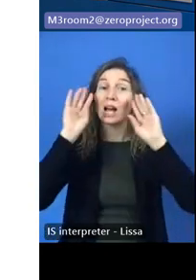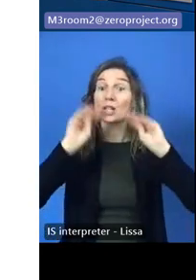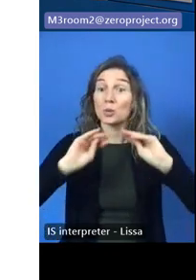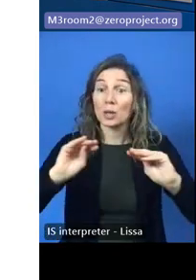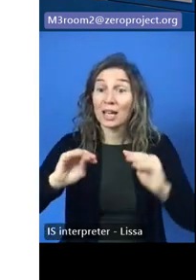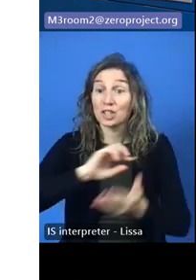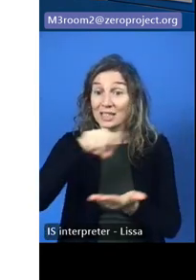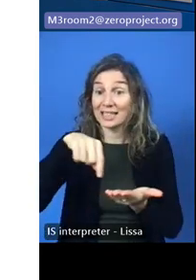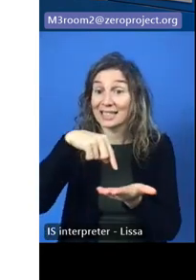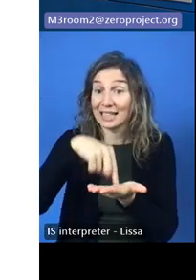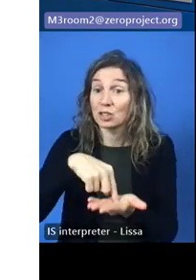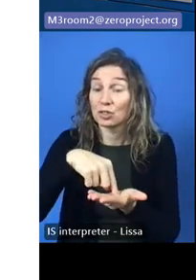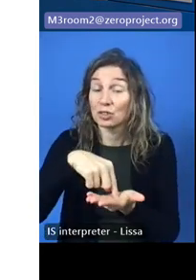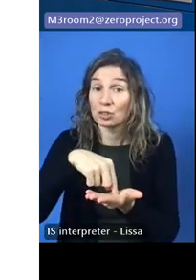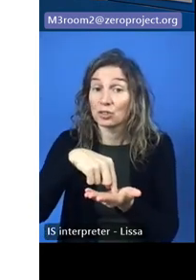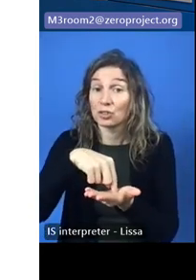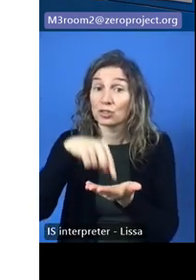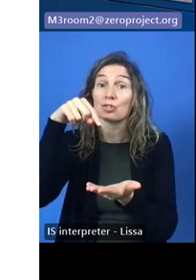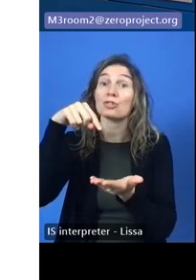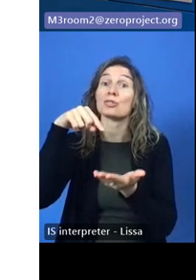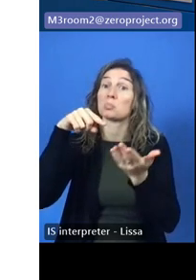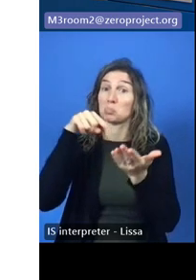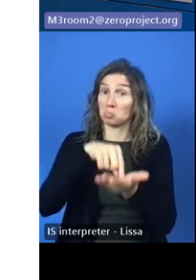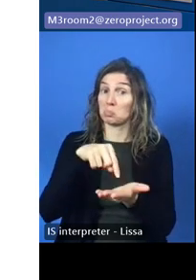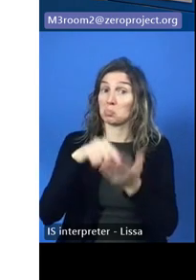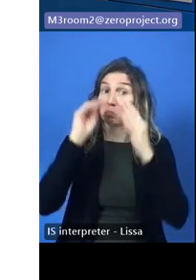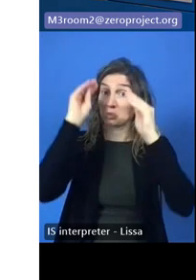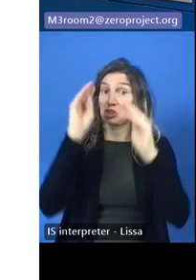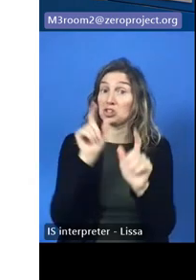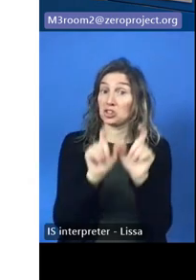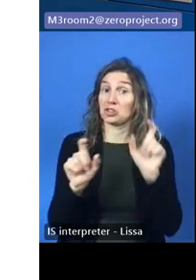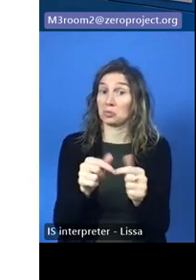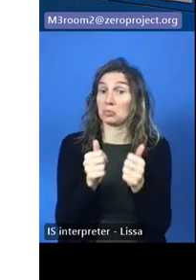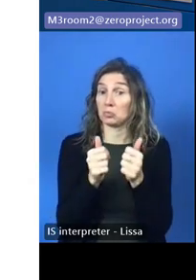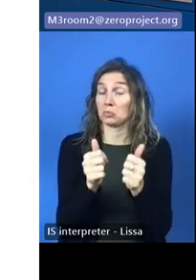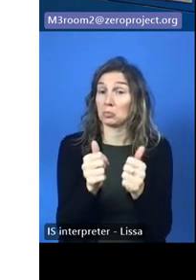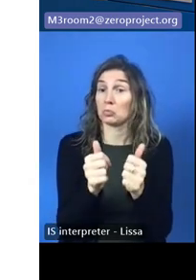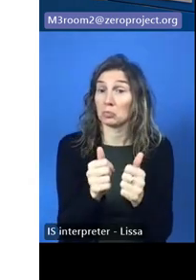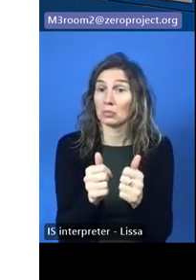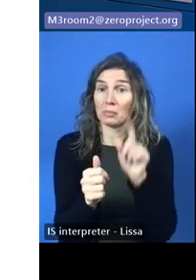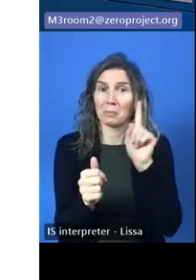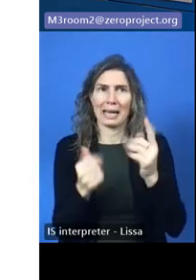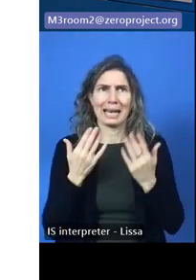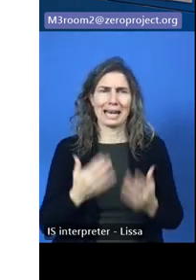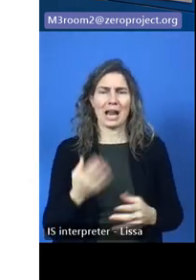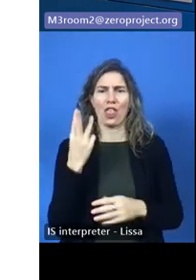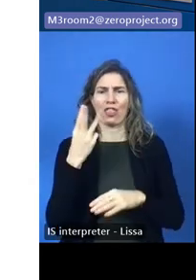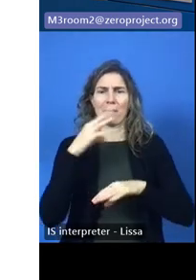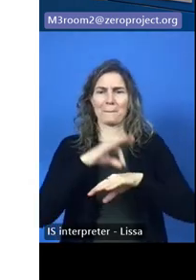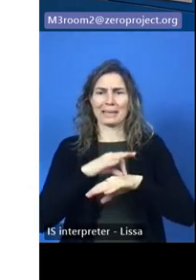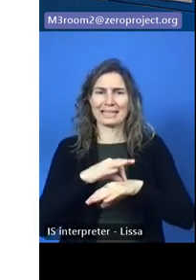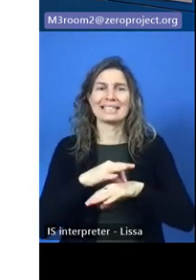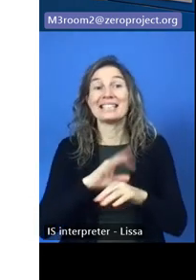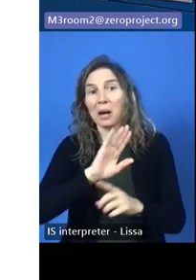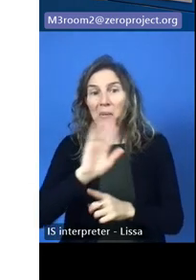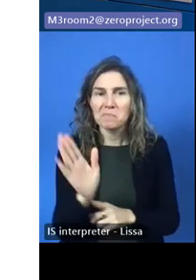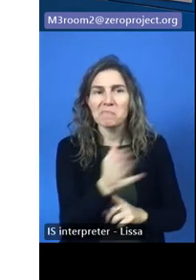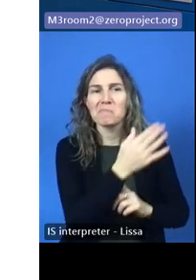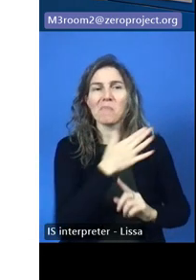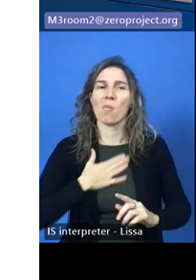The teacher there also very good. So since I have only 3 minutes, next slide please, so that we can